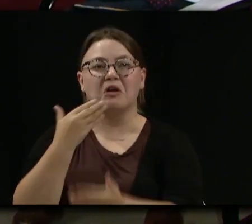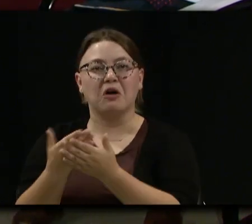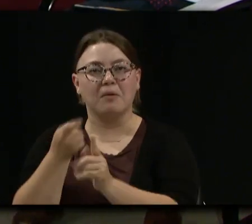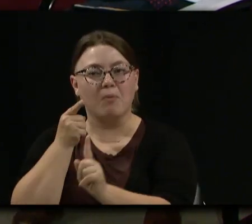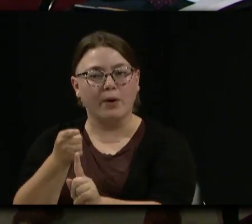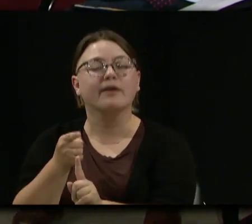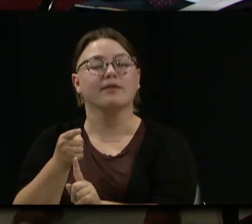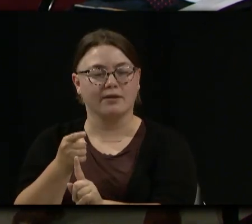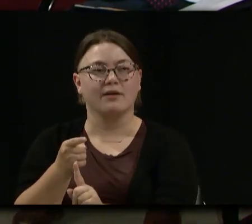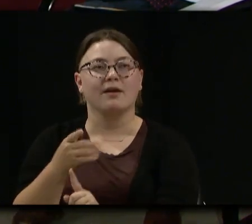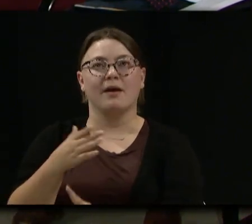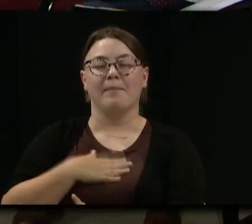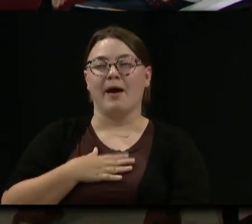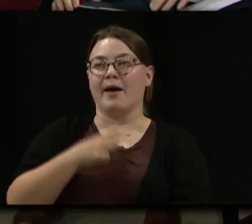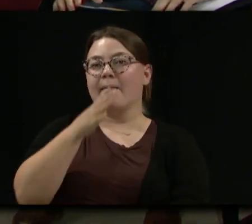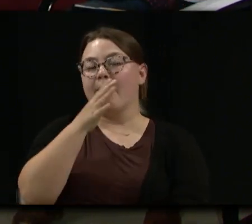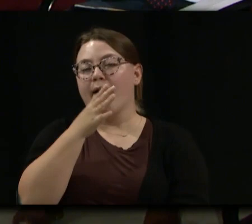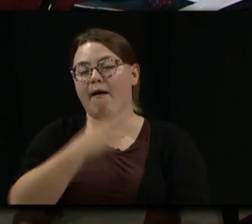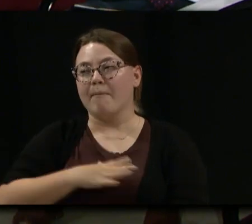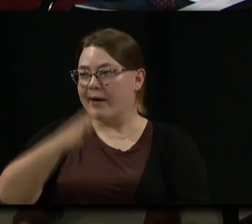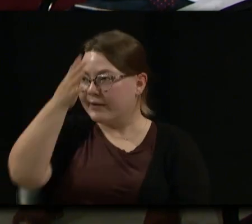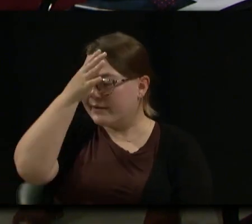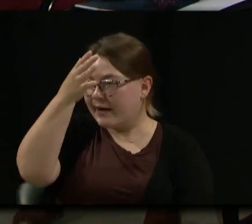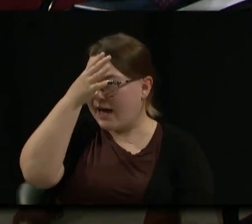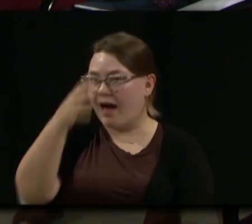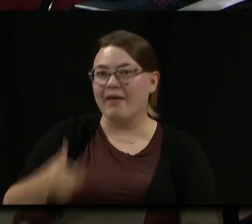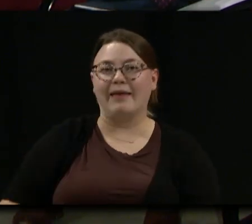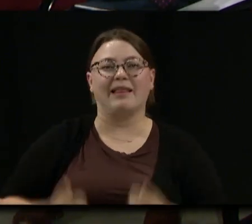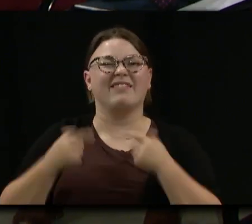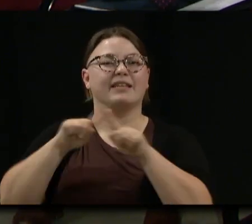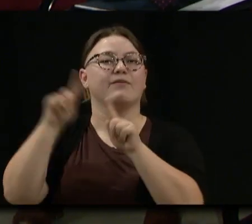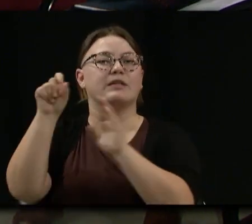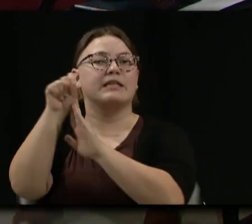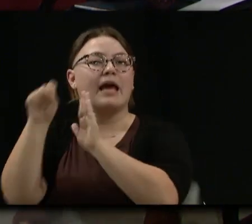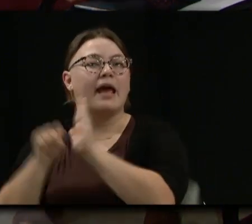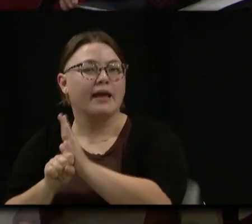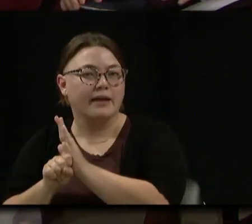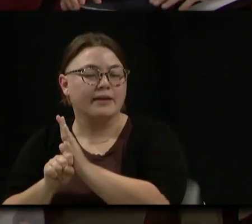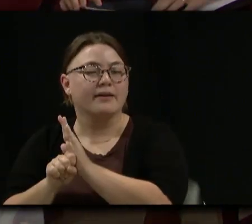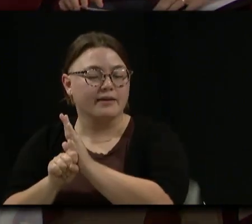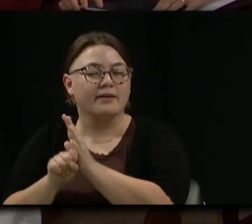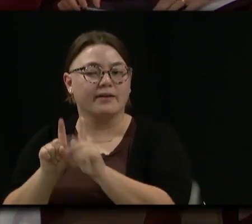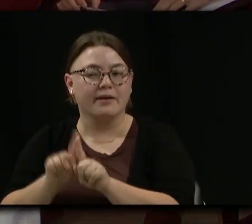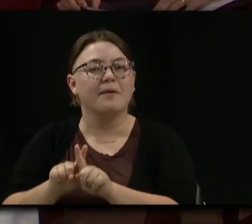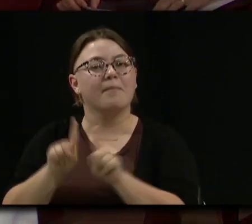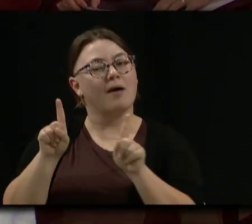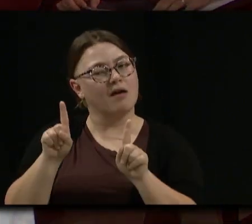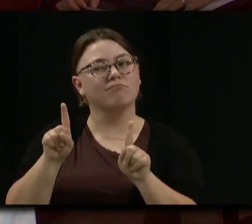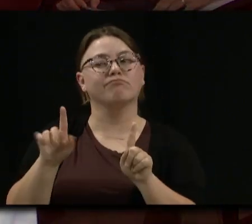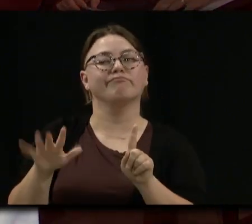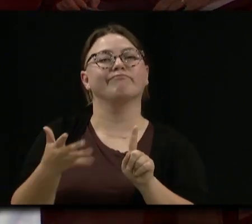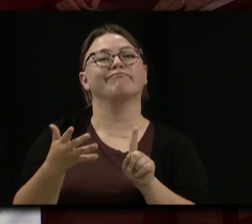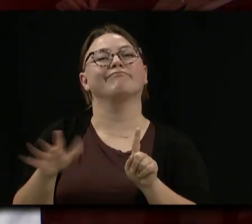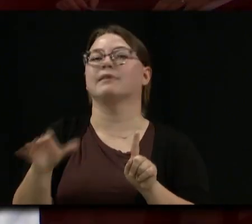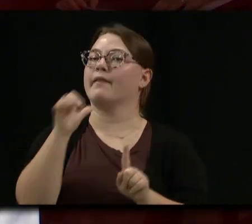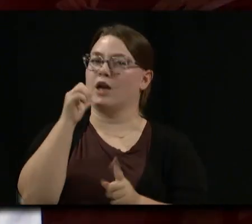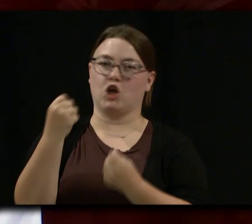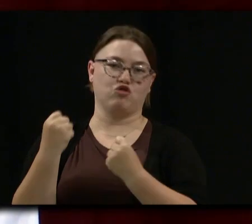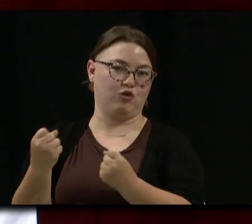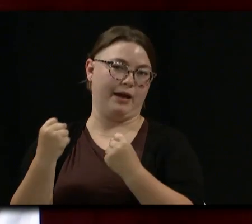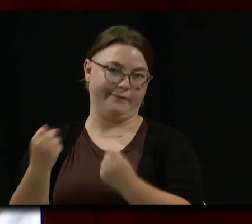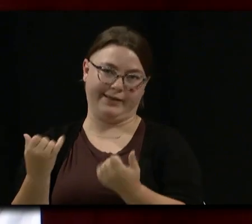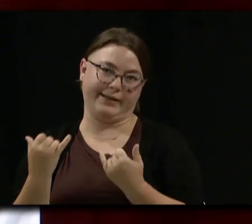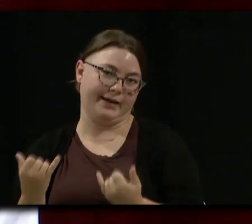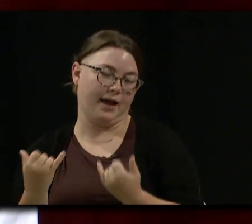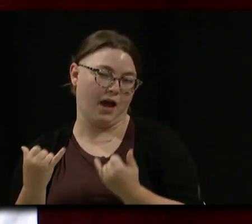My family, my dad and mom, although they live out of state, are certainly to the point where they're not driving, and so they're not